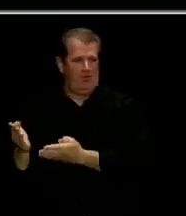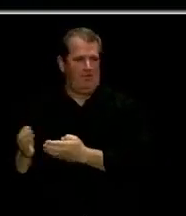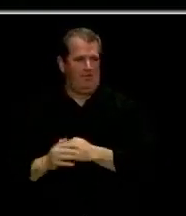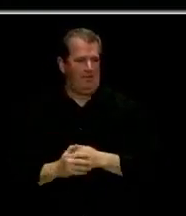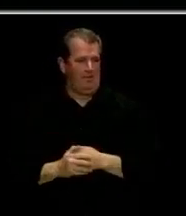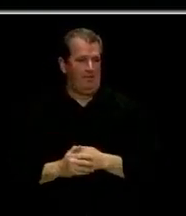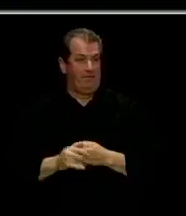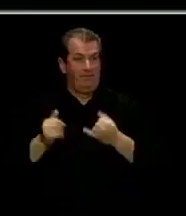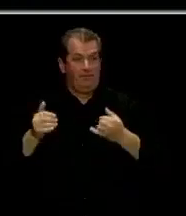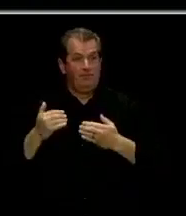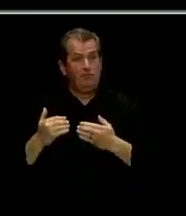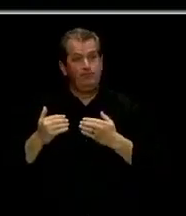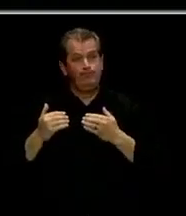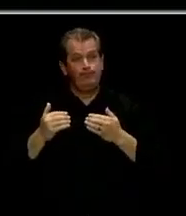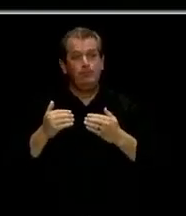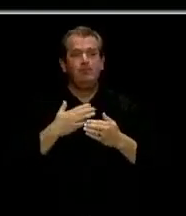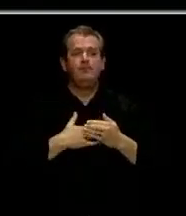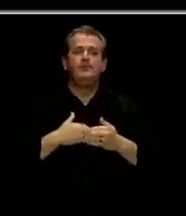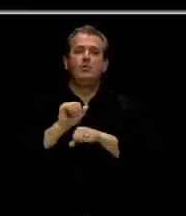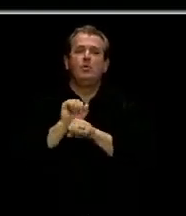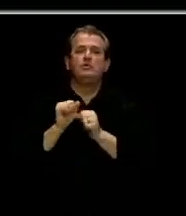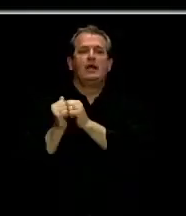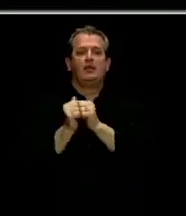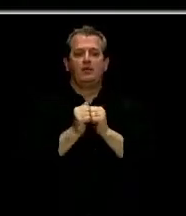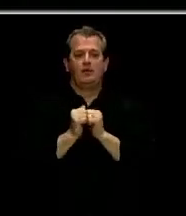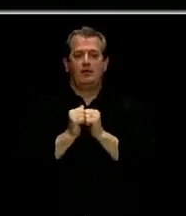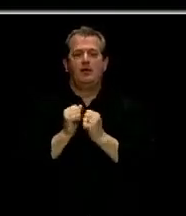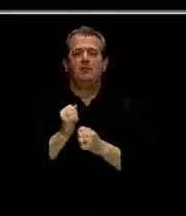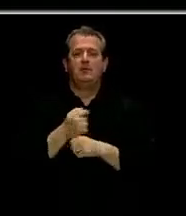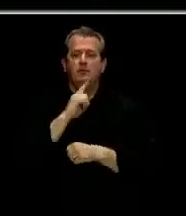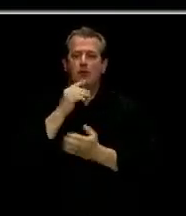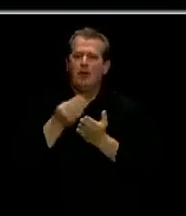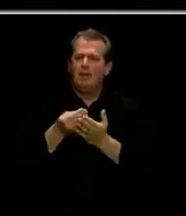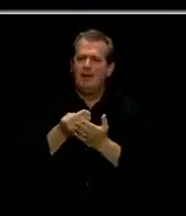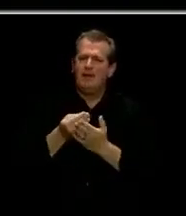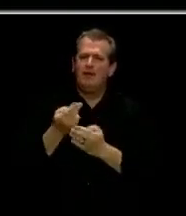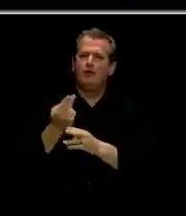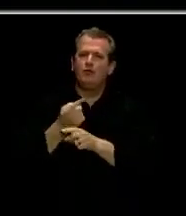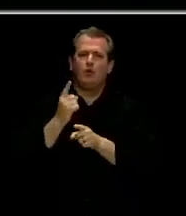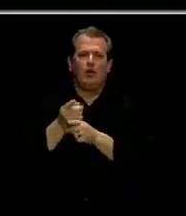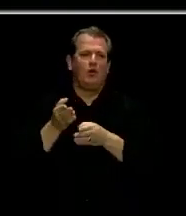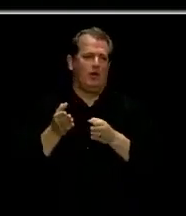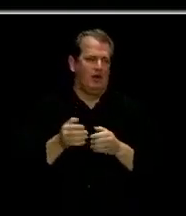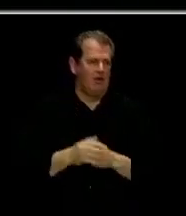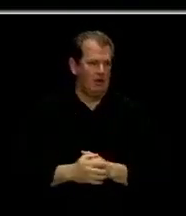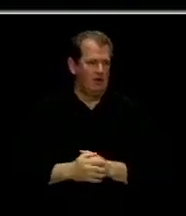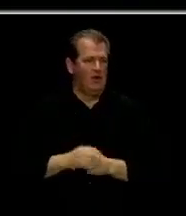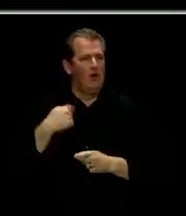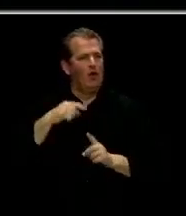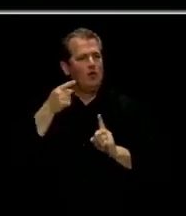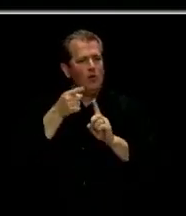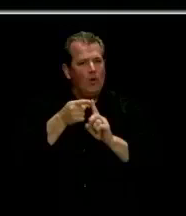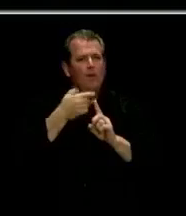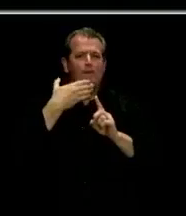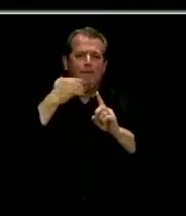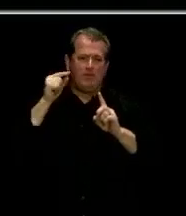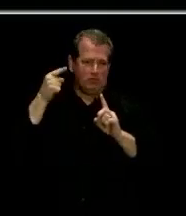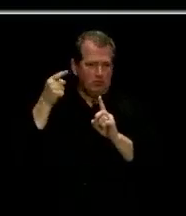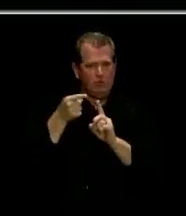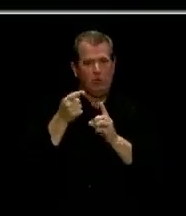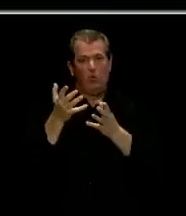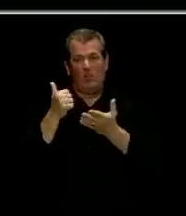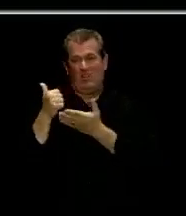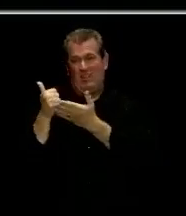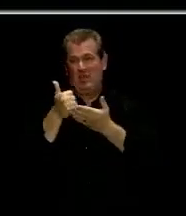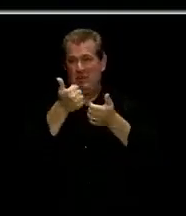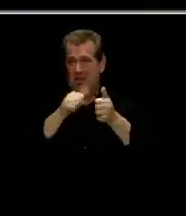As we move forward, let us continue to work together, ensuring that these funds are used effectively and efficiently, and always with the best intentions in mind for our